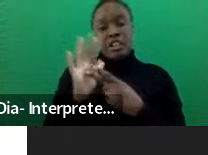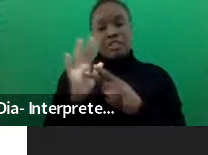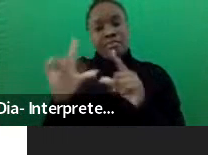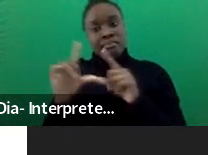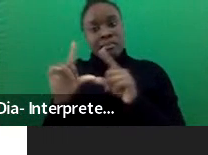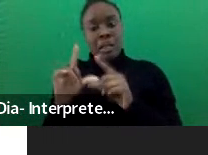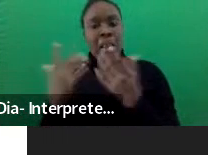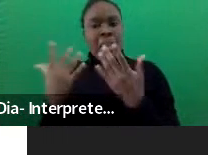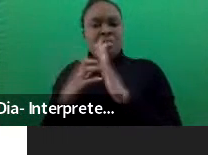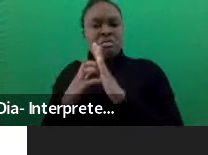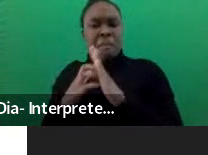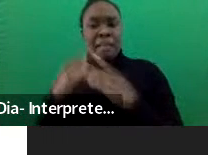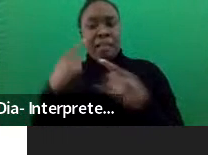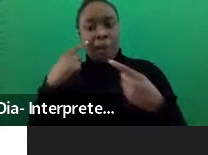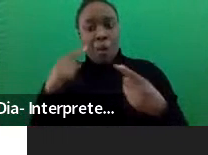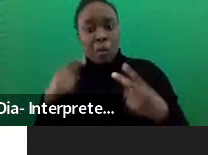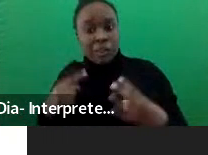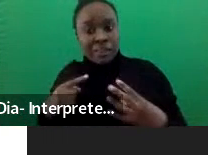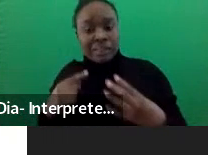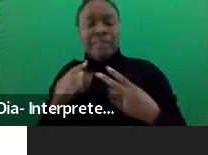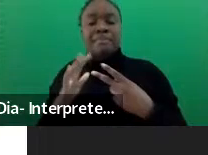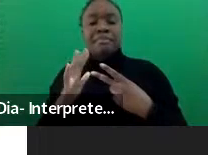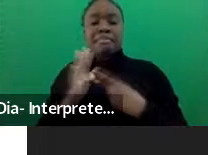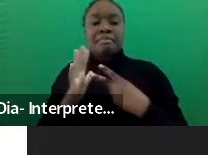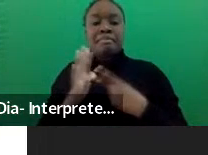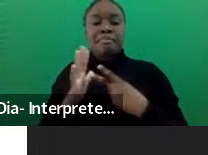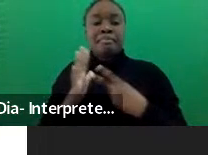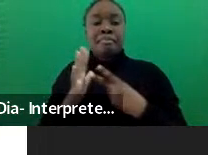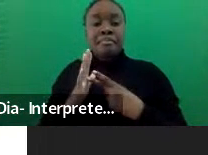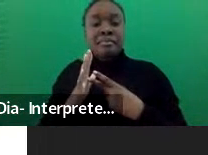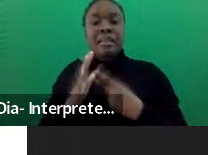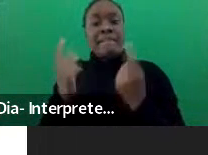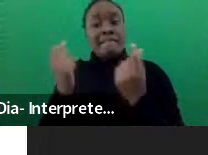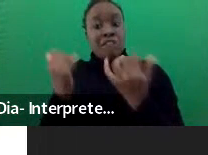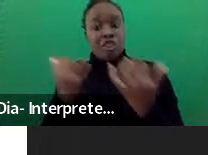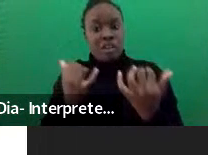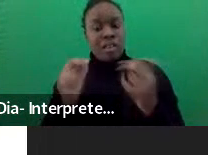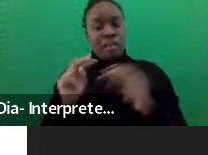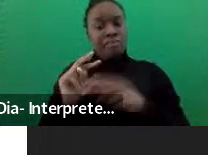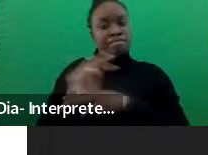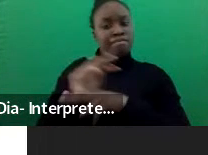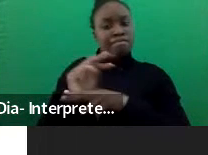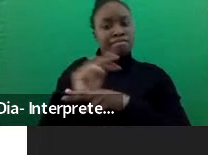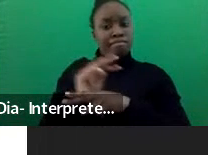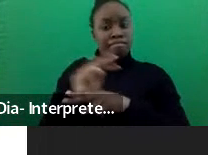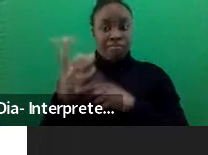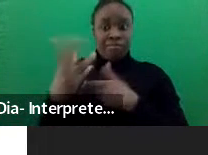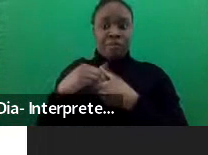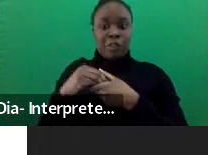audits, the security assessments, as well as fiscal inspection.